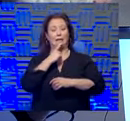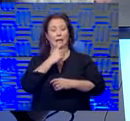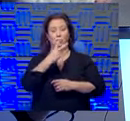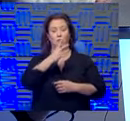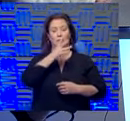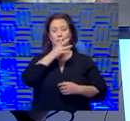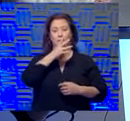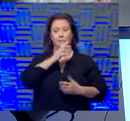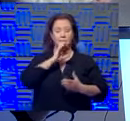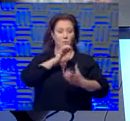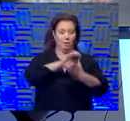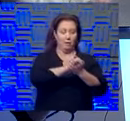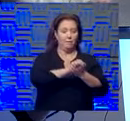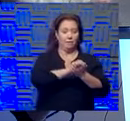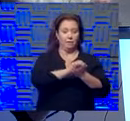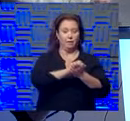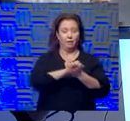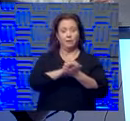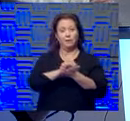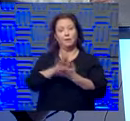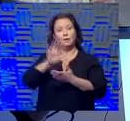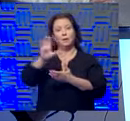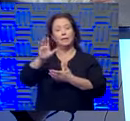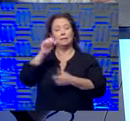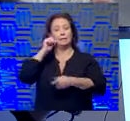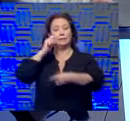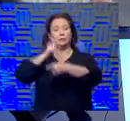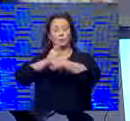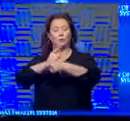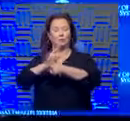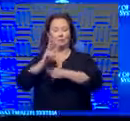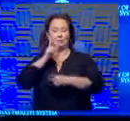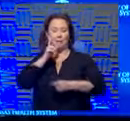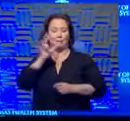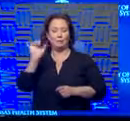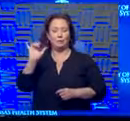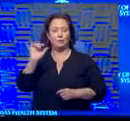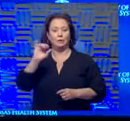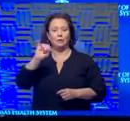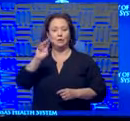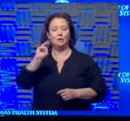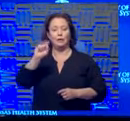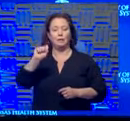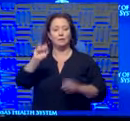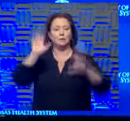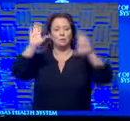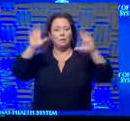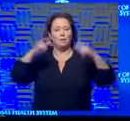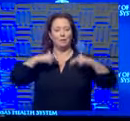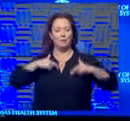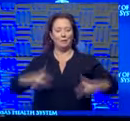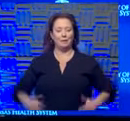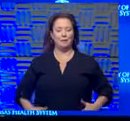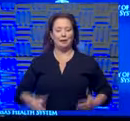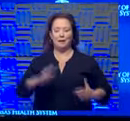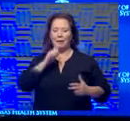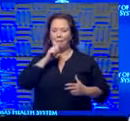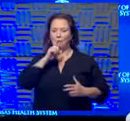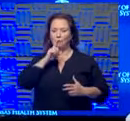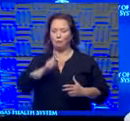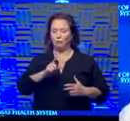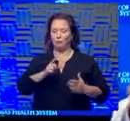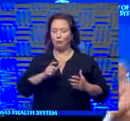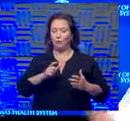moms, my wife and then his sister. And James has turned out to be a wonderful human being. I'm not sure which one